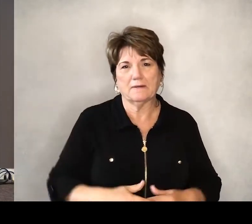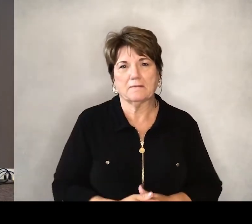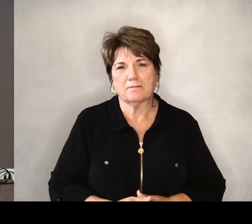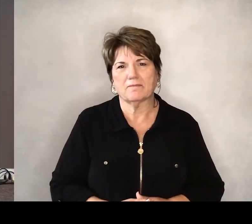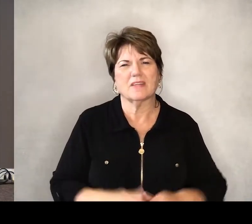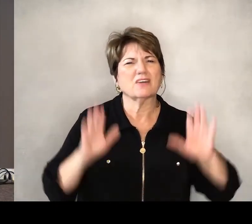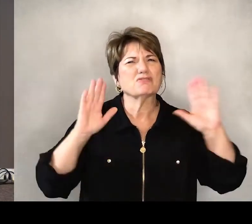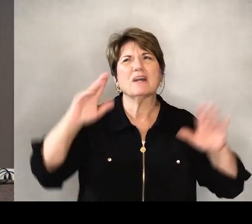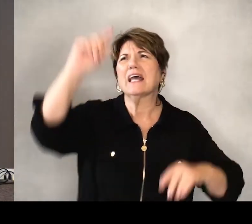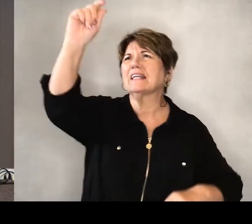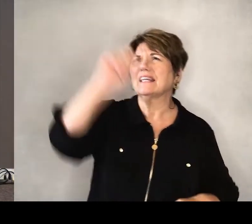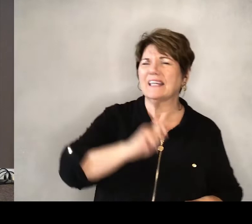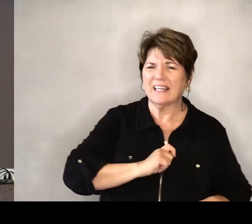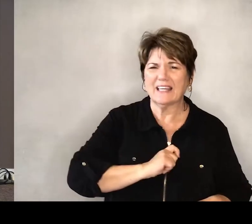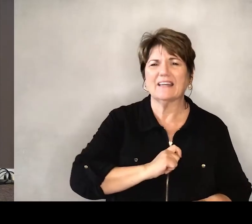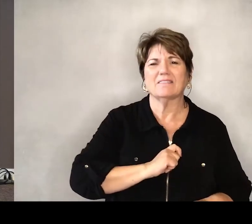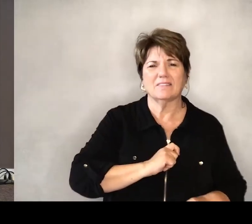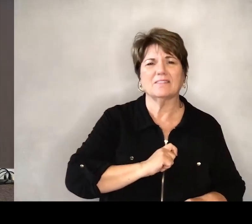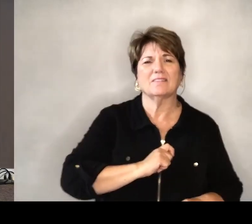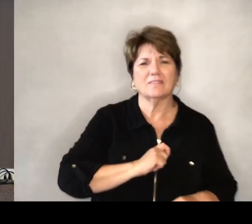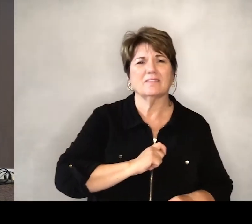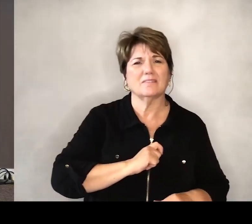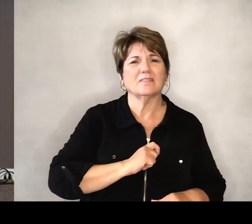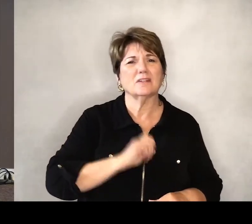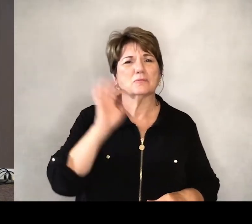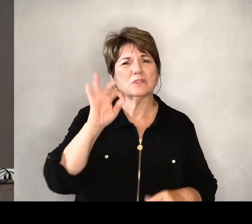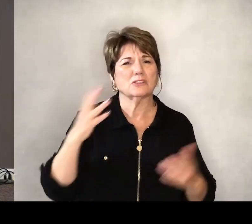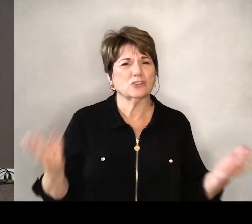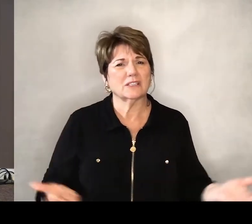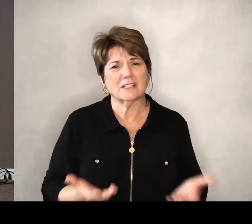And it's a great gift to be here.